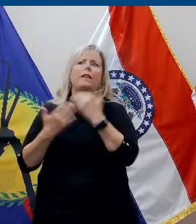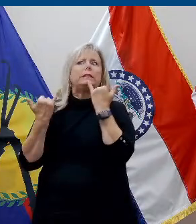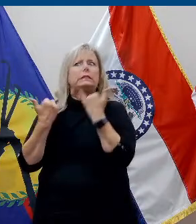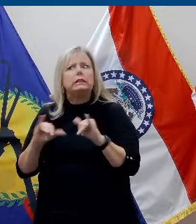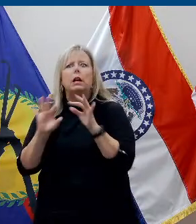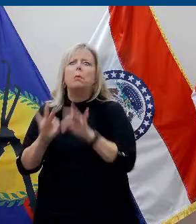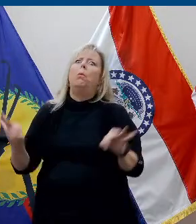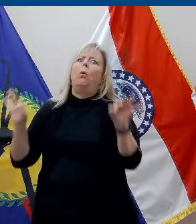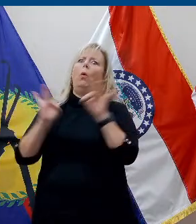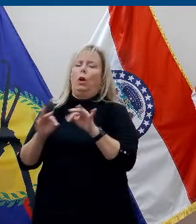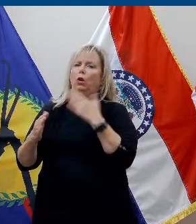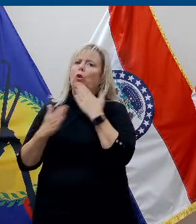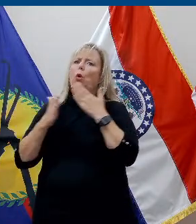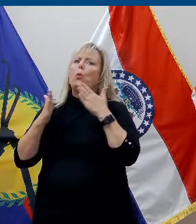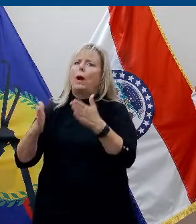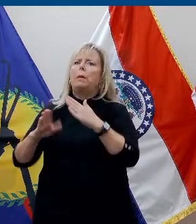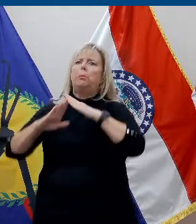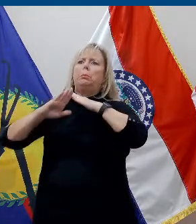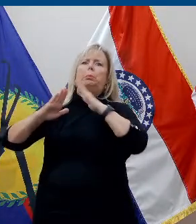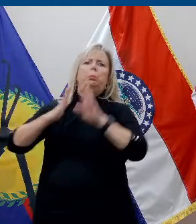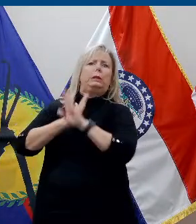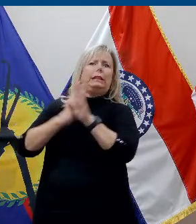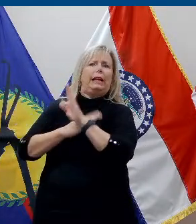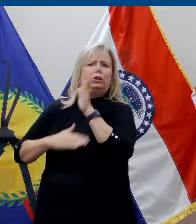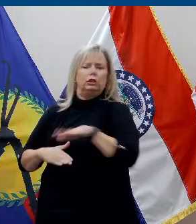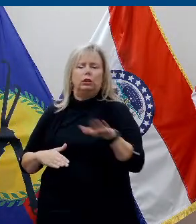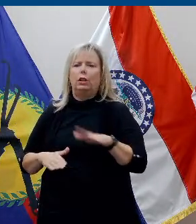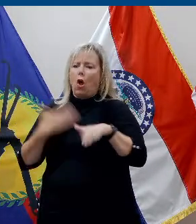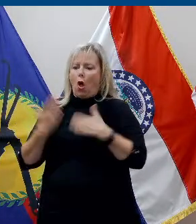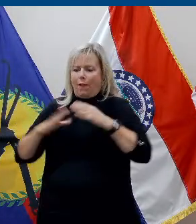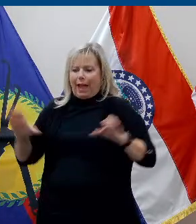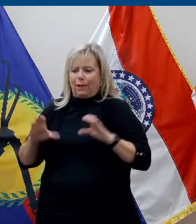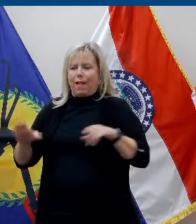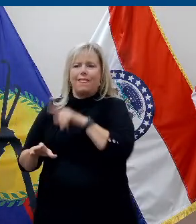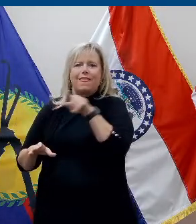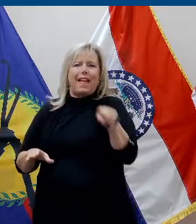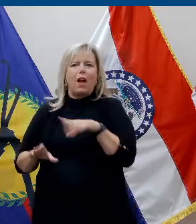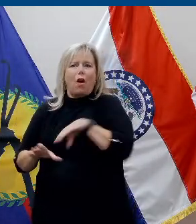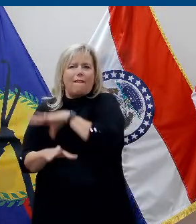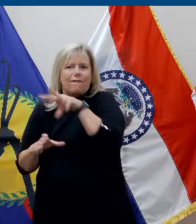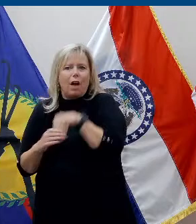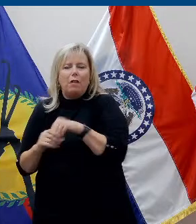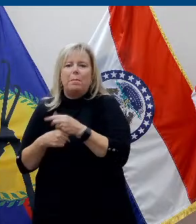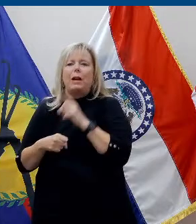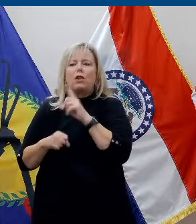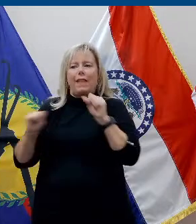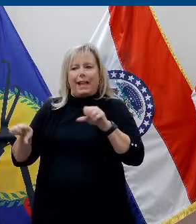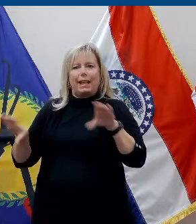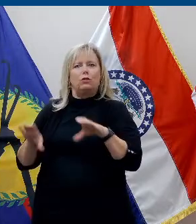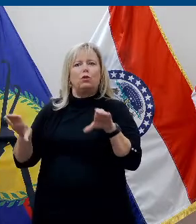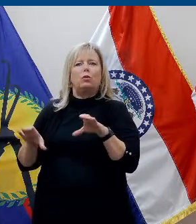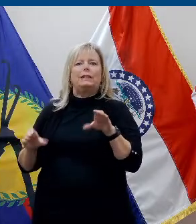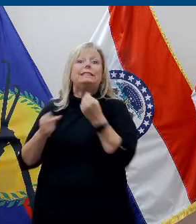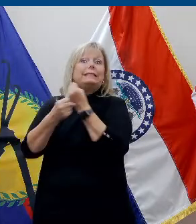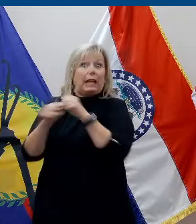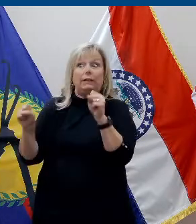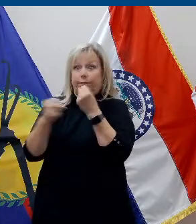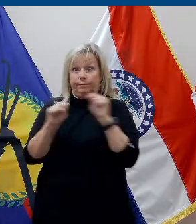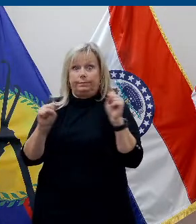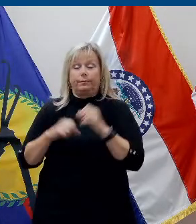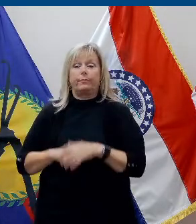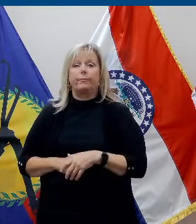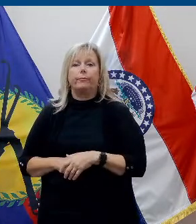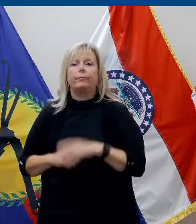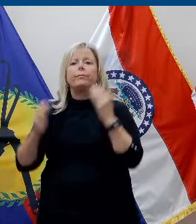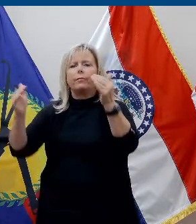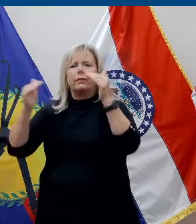valid ways to protect our children in all of the activities that they engage in and make sure that they can do them safely. On the